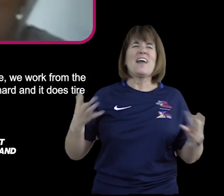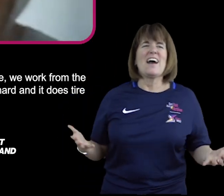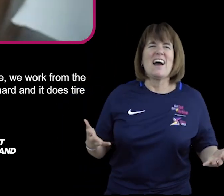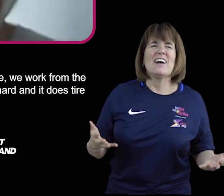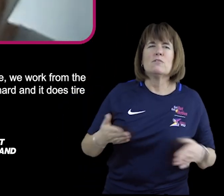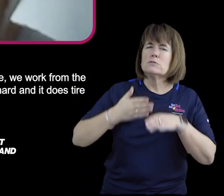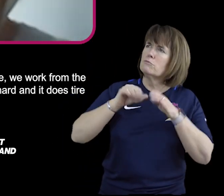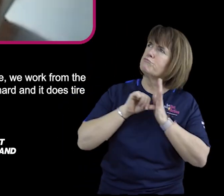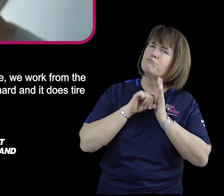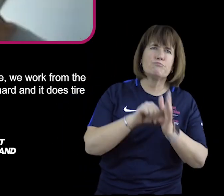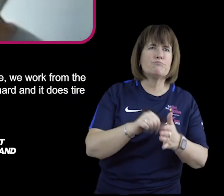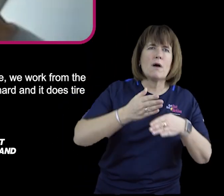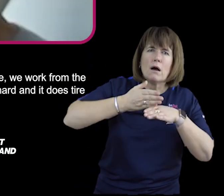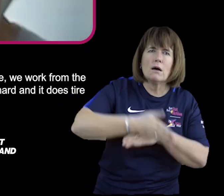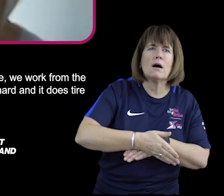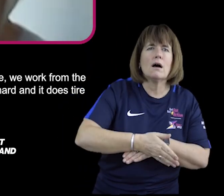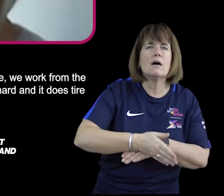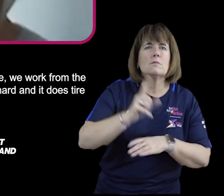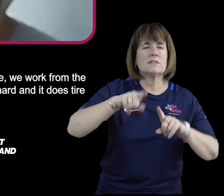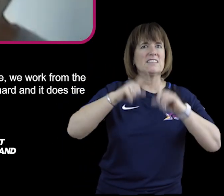It was so hard work because it's different for us.